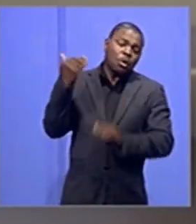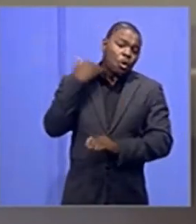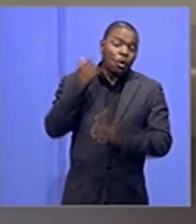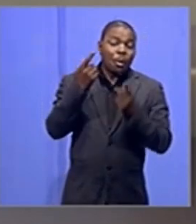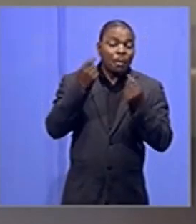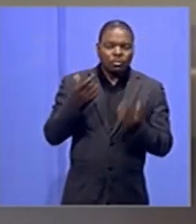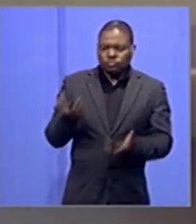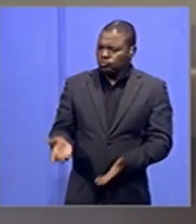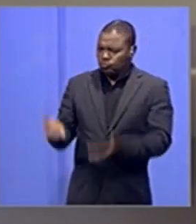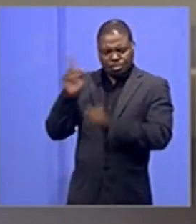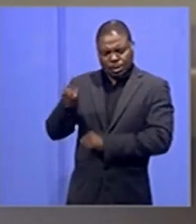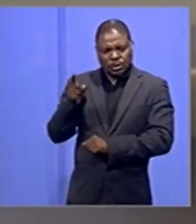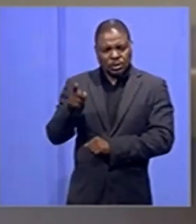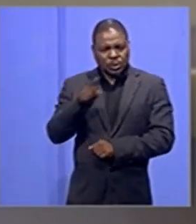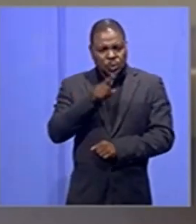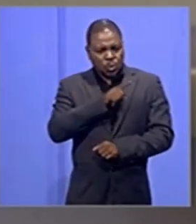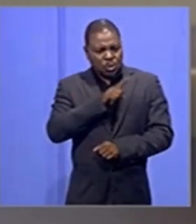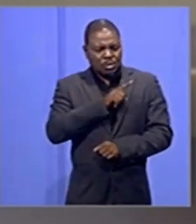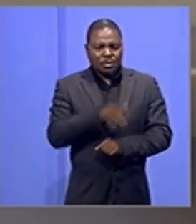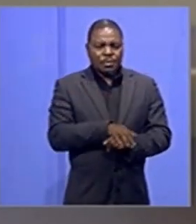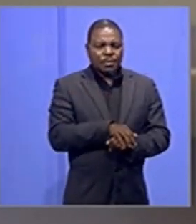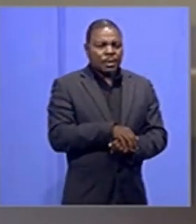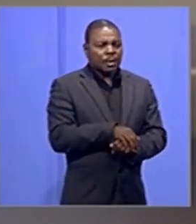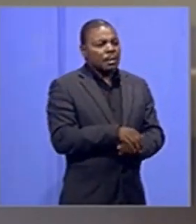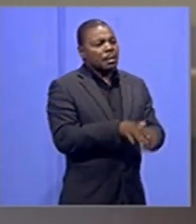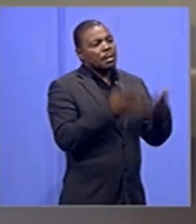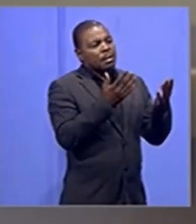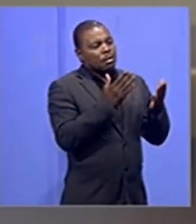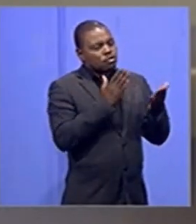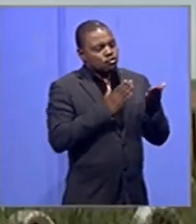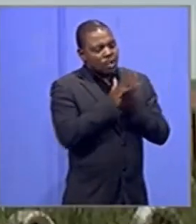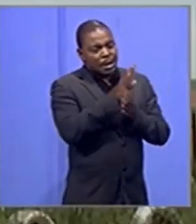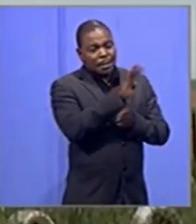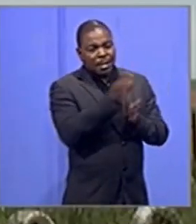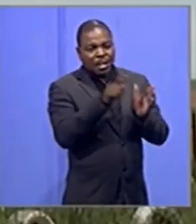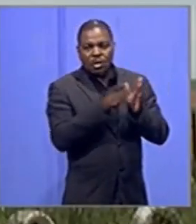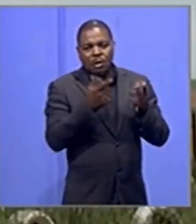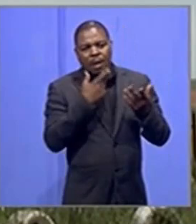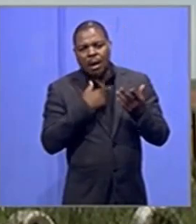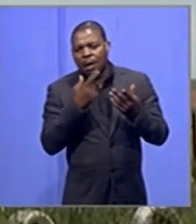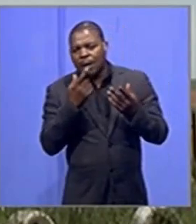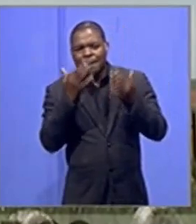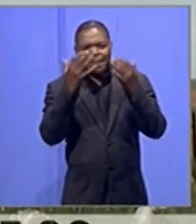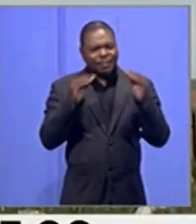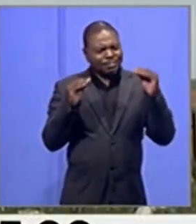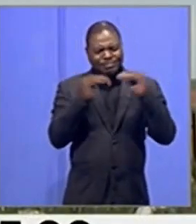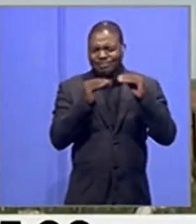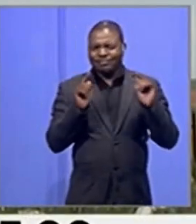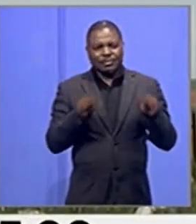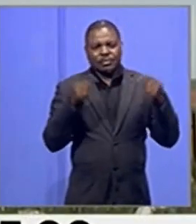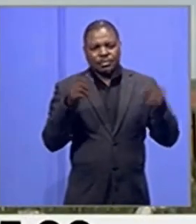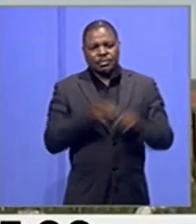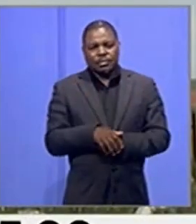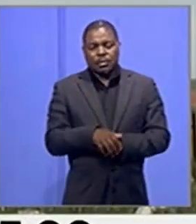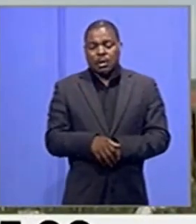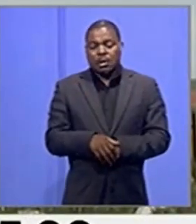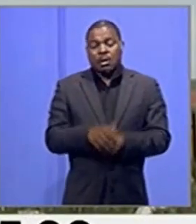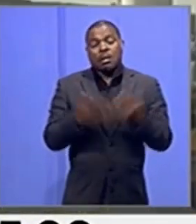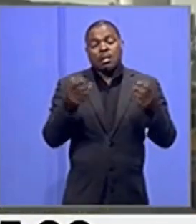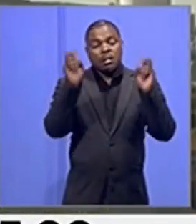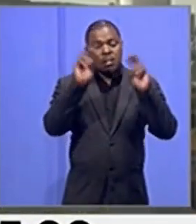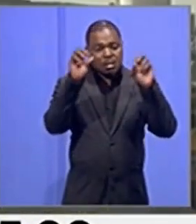be it. You can never put a price on the Bill of Rights. Go le bjalo Eskom e kgonne go se kgaole motlakase bjalo